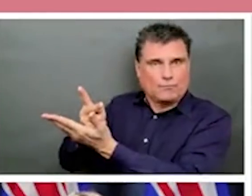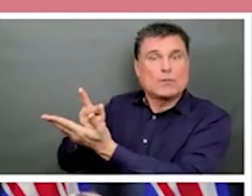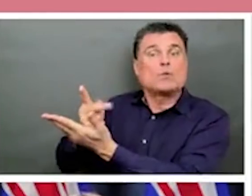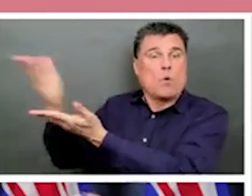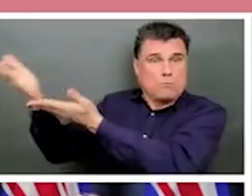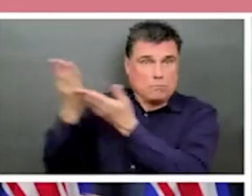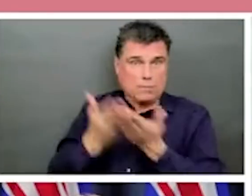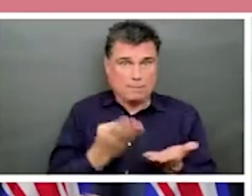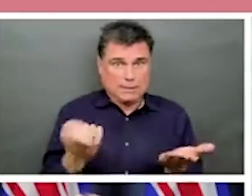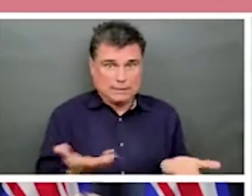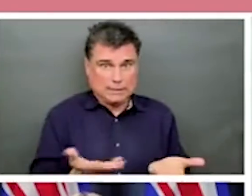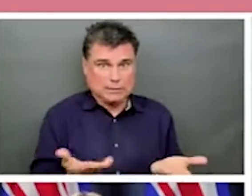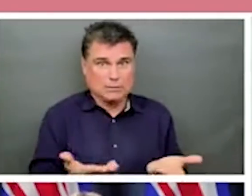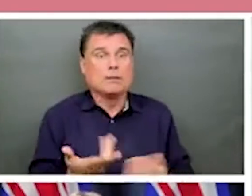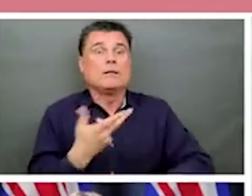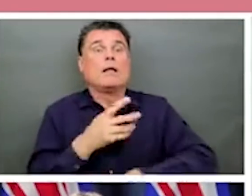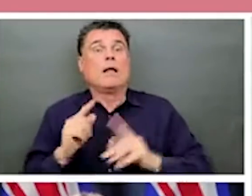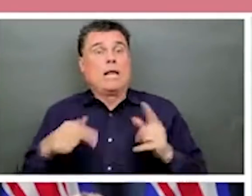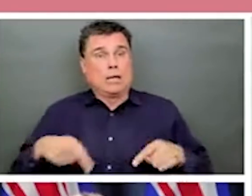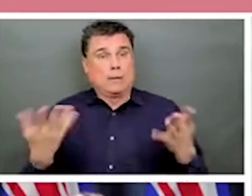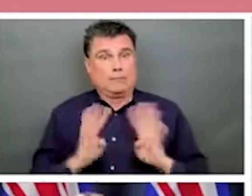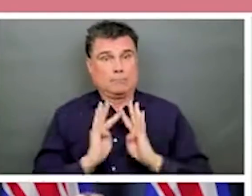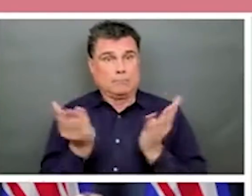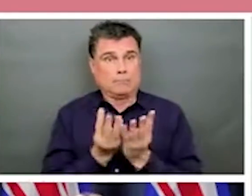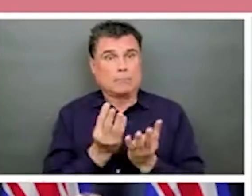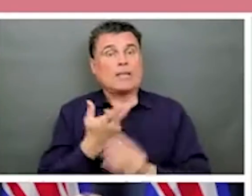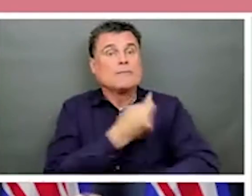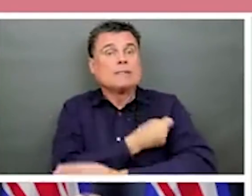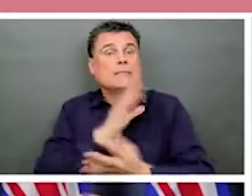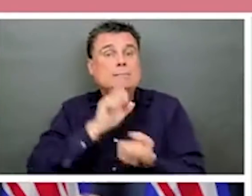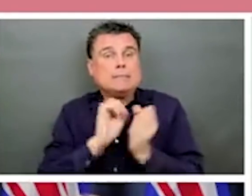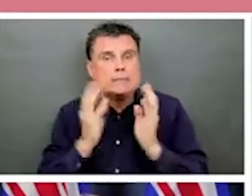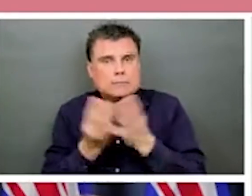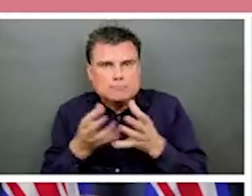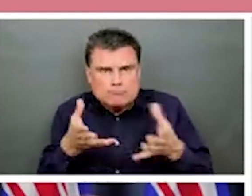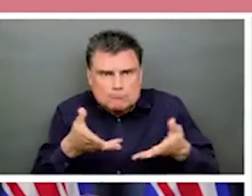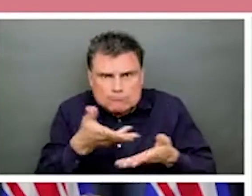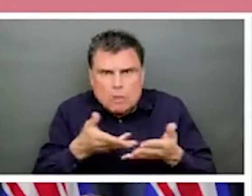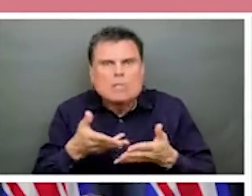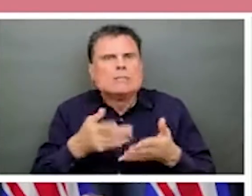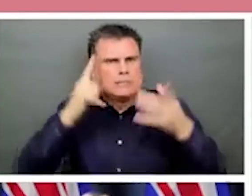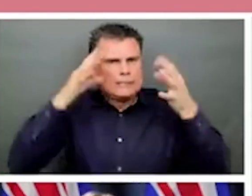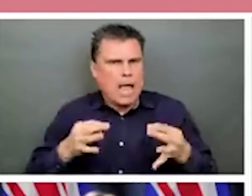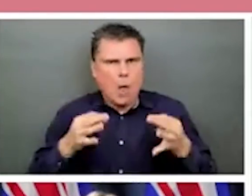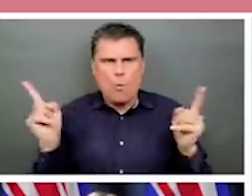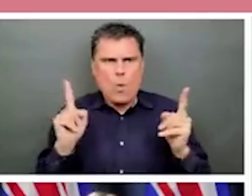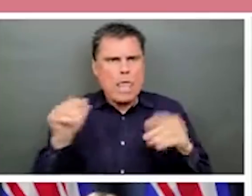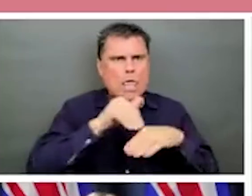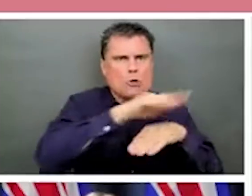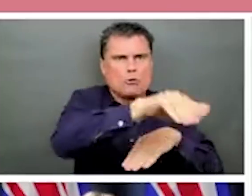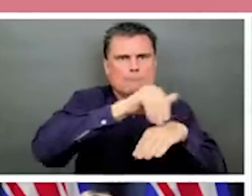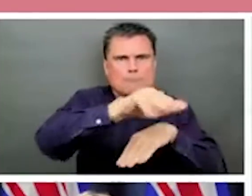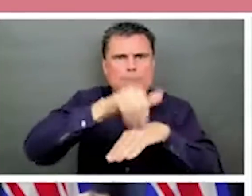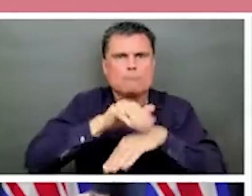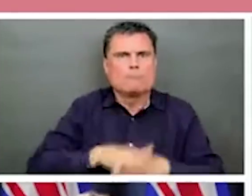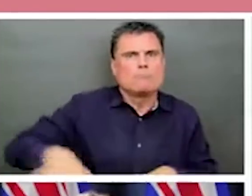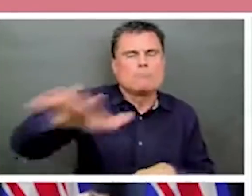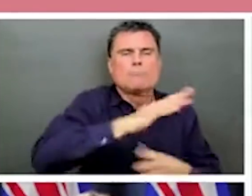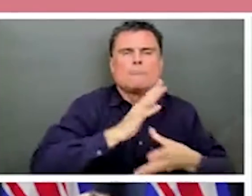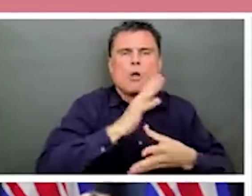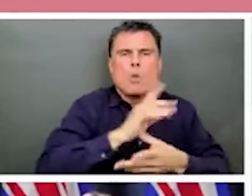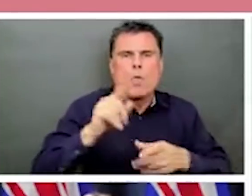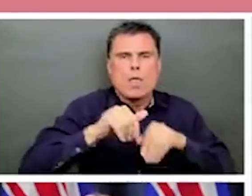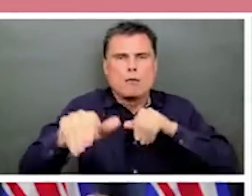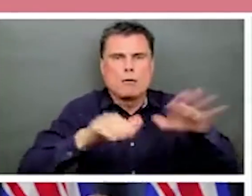we can make the most difference and how to start the use of this vaccine. So the rollout is in 2 parts, the first of